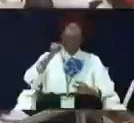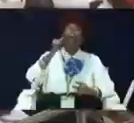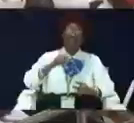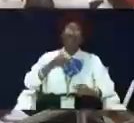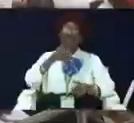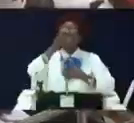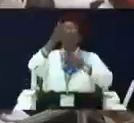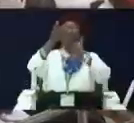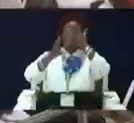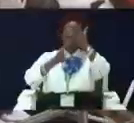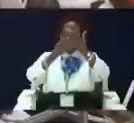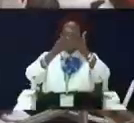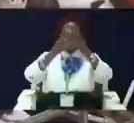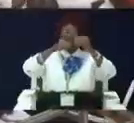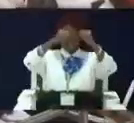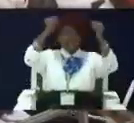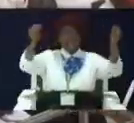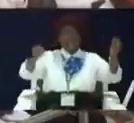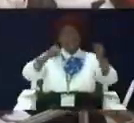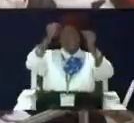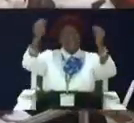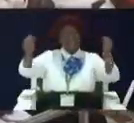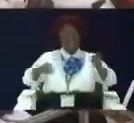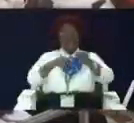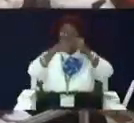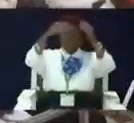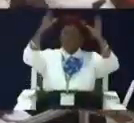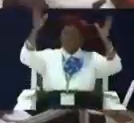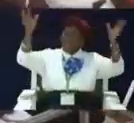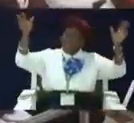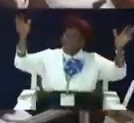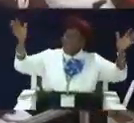hallelujah. Yàwọn ọmọbìnrin kí hallelujah.